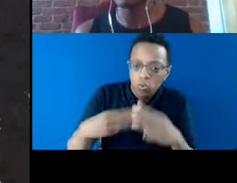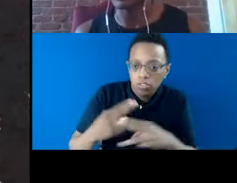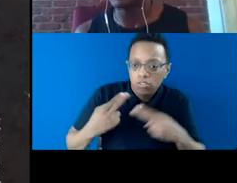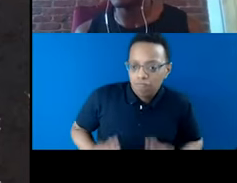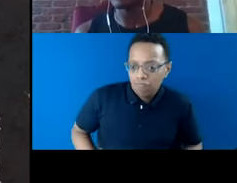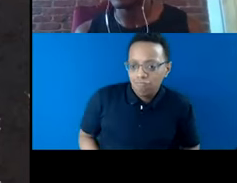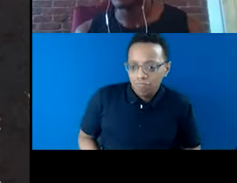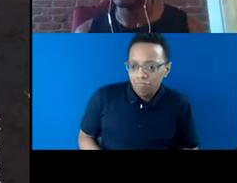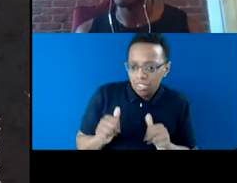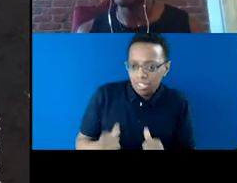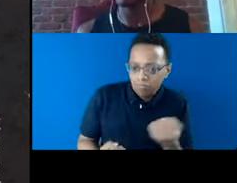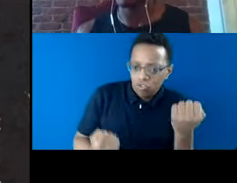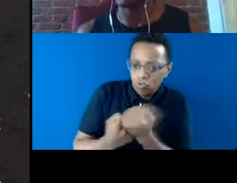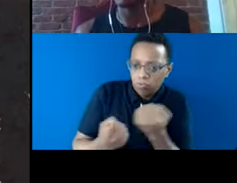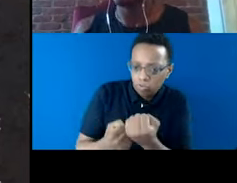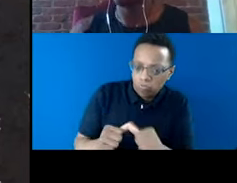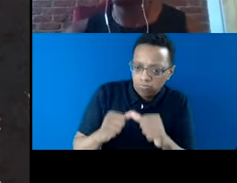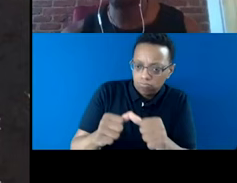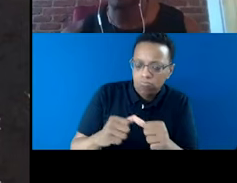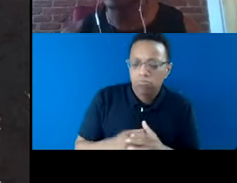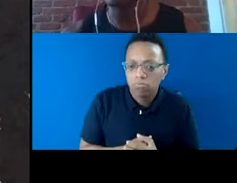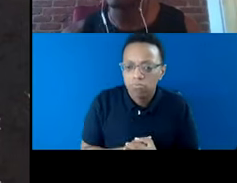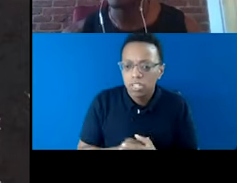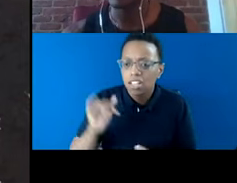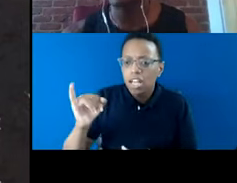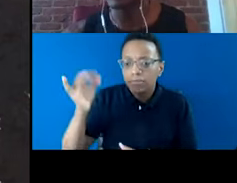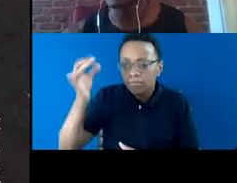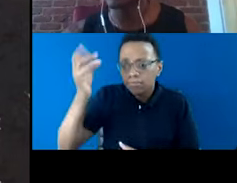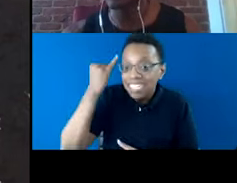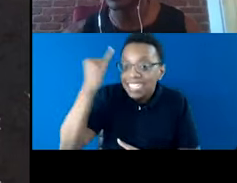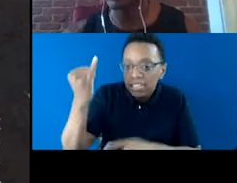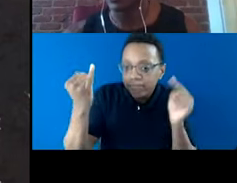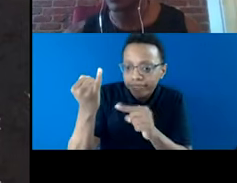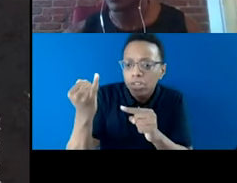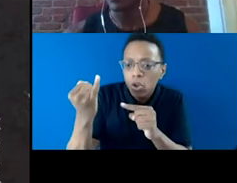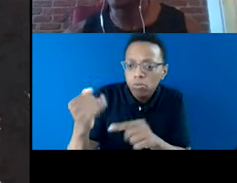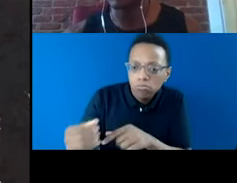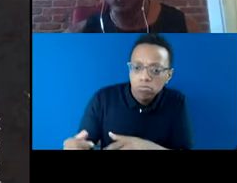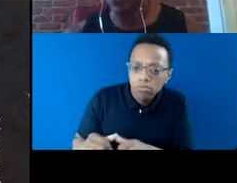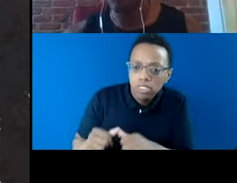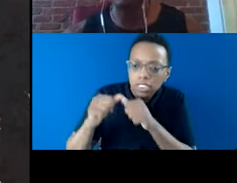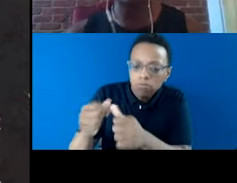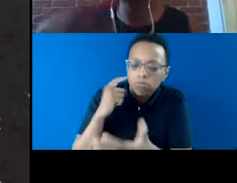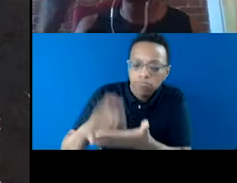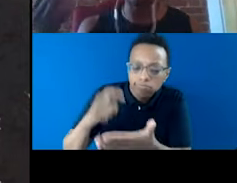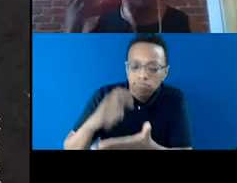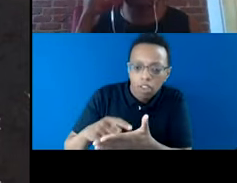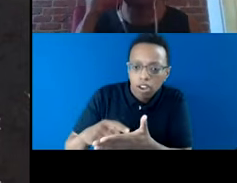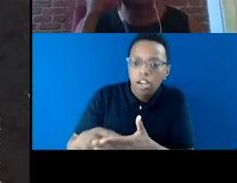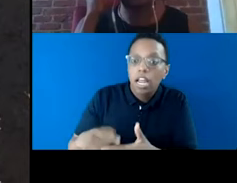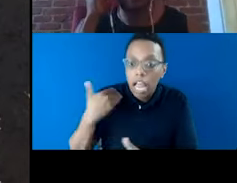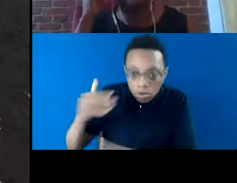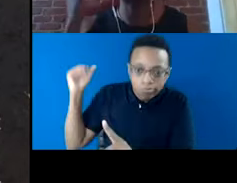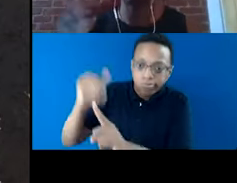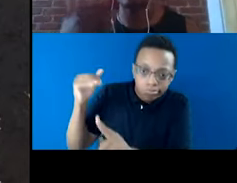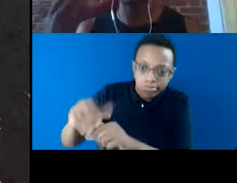that is an idea that we're going to come back to again and again throughout the day. I swear I'm going to keep coming back to